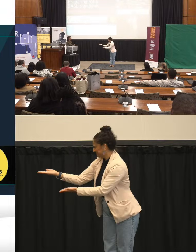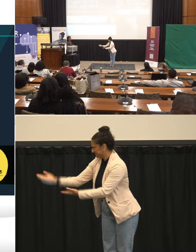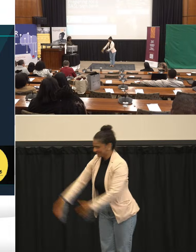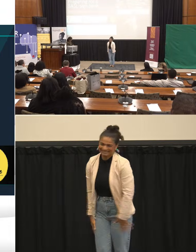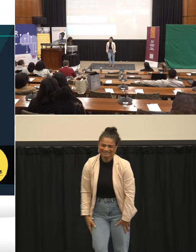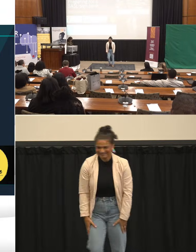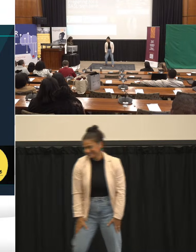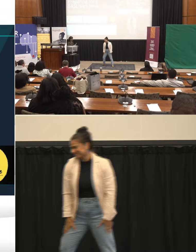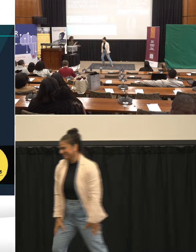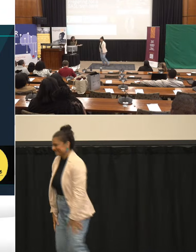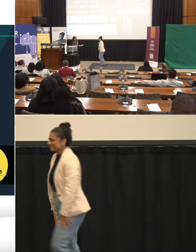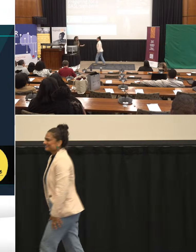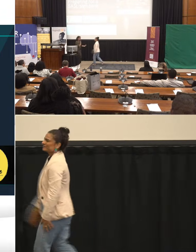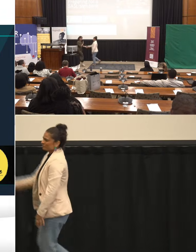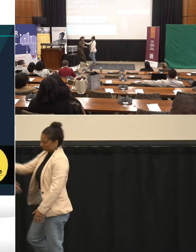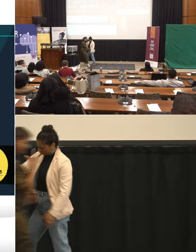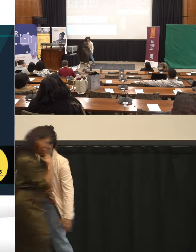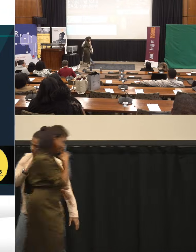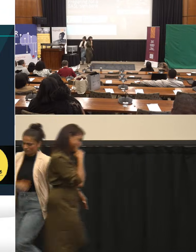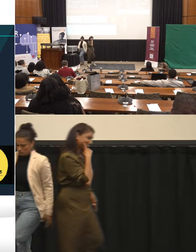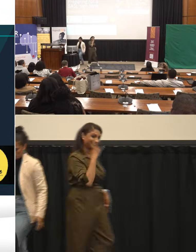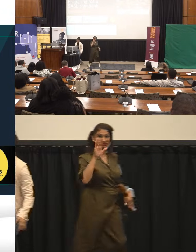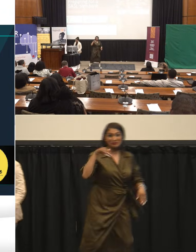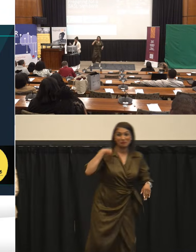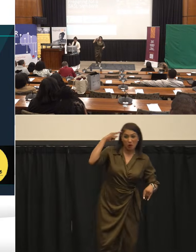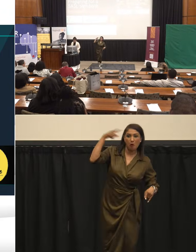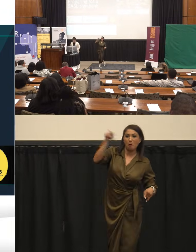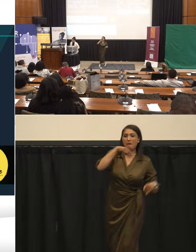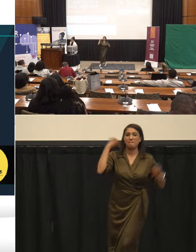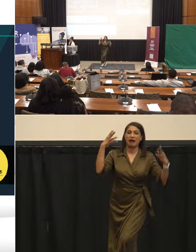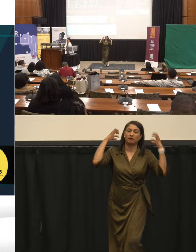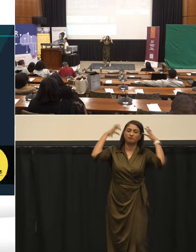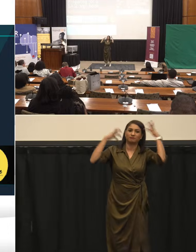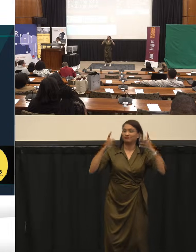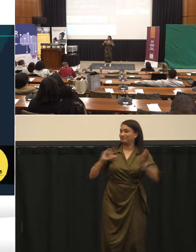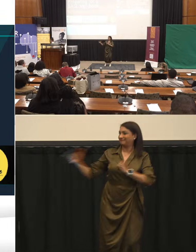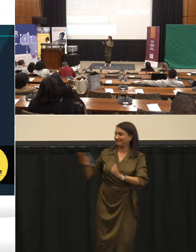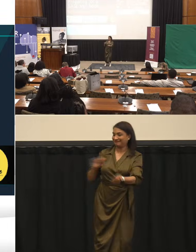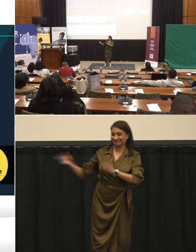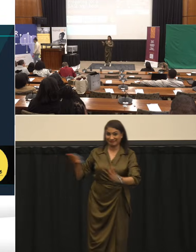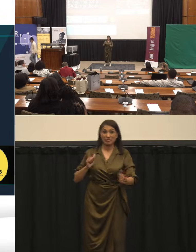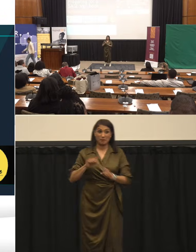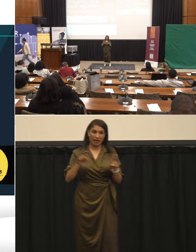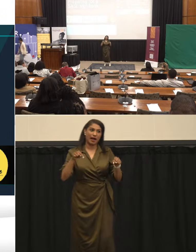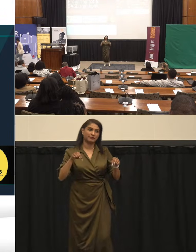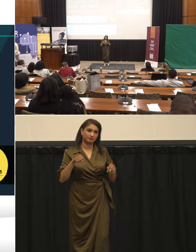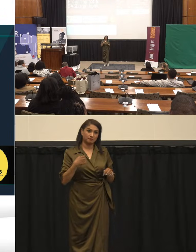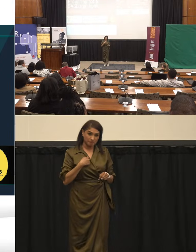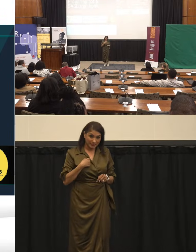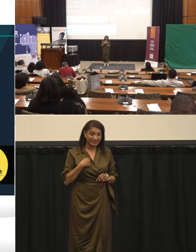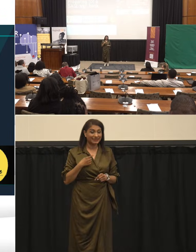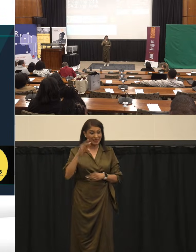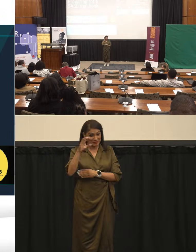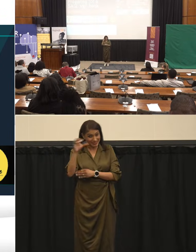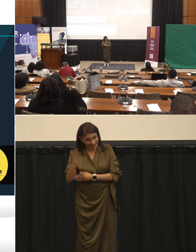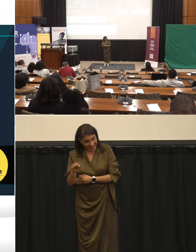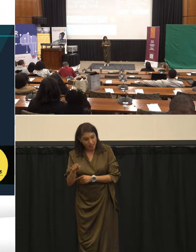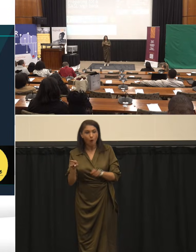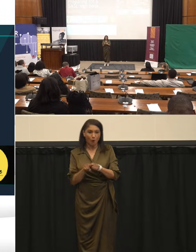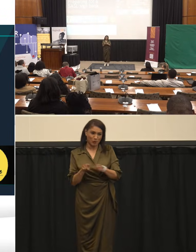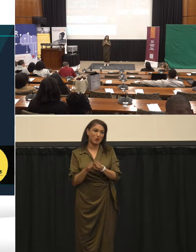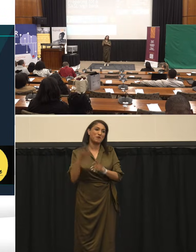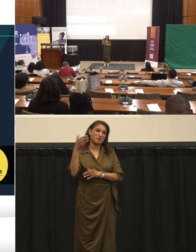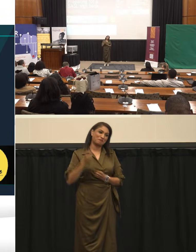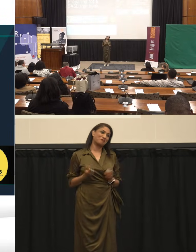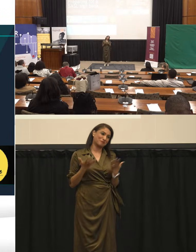to Candice to give us a better explanation as to what the sign bank is all about. Thank you so much, Aisha. I know that we are